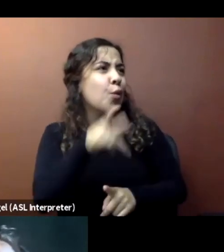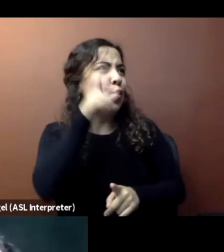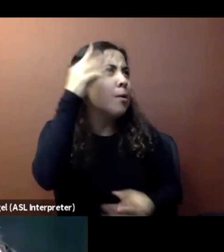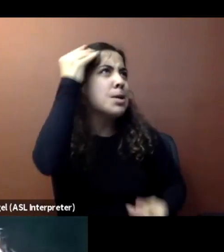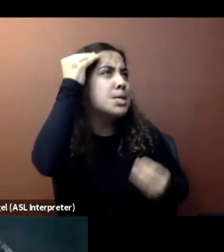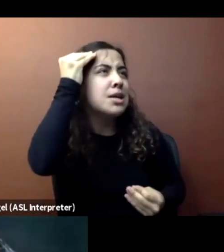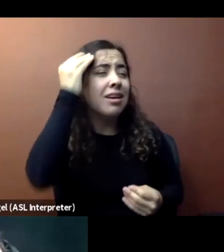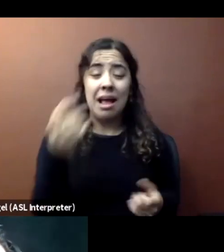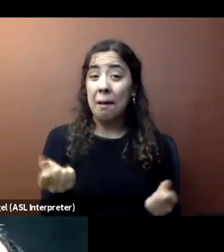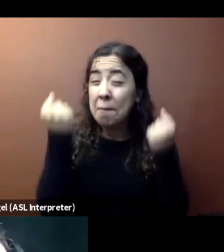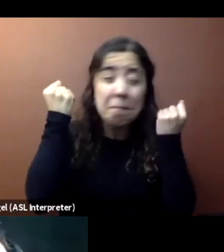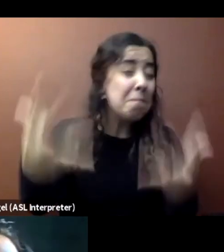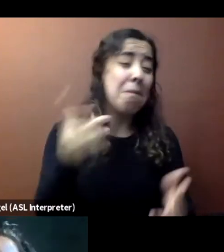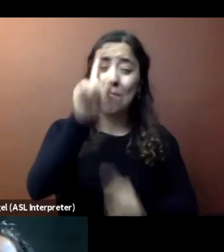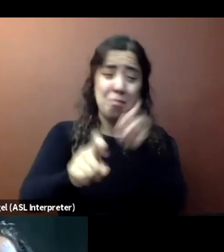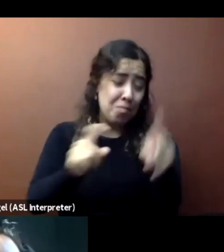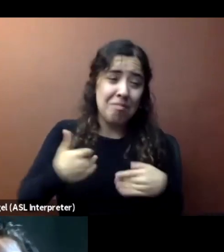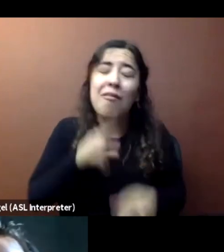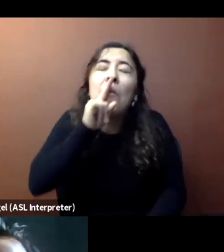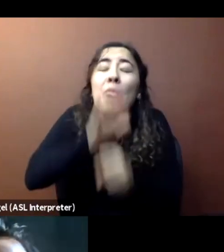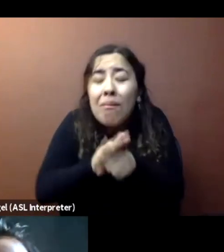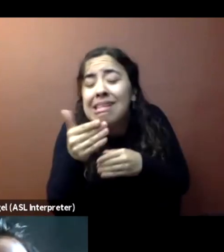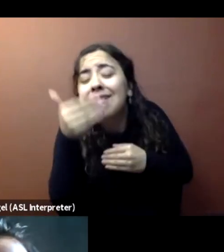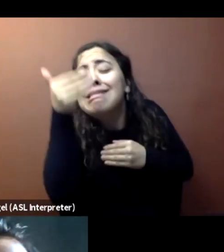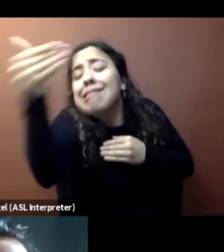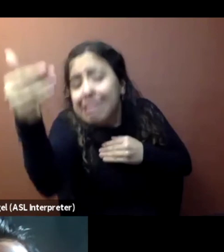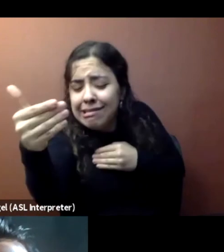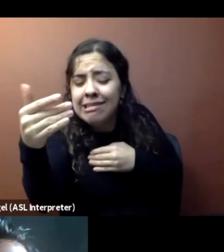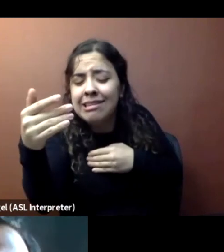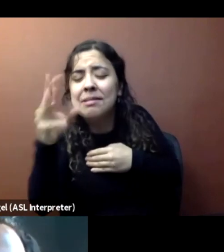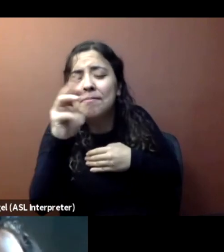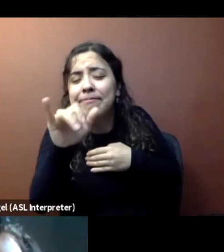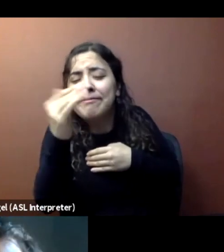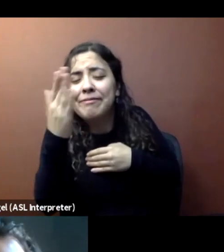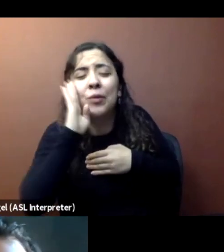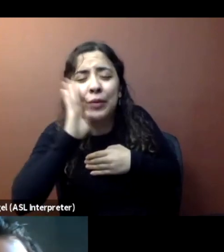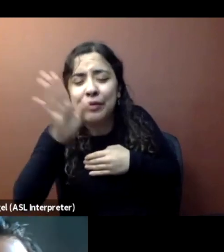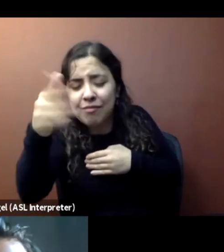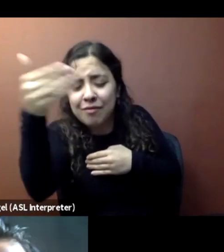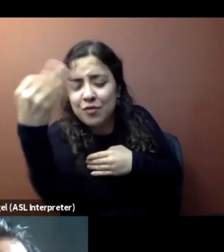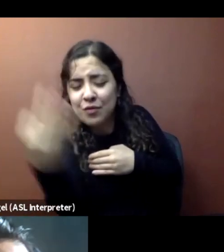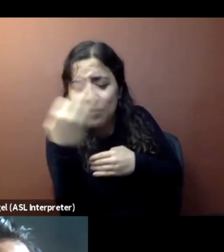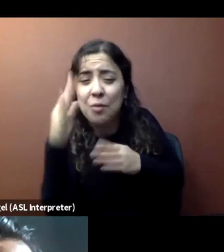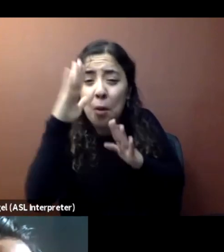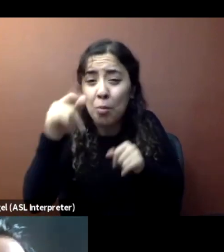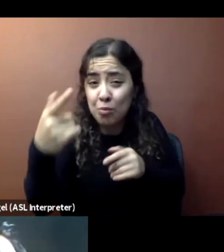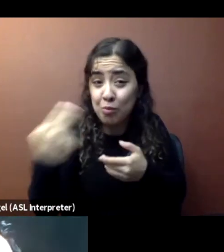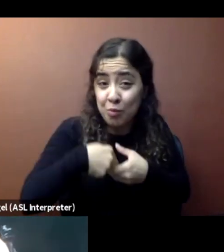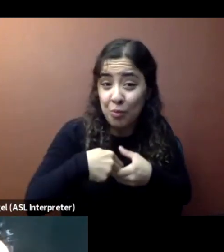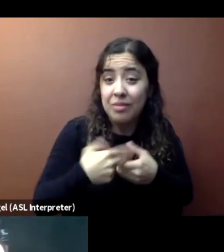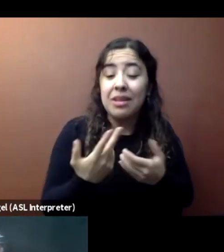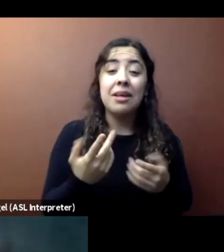so many questions, and I promise we'll get to some more of them in part 2 on Friday, which I hope everyone joins us for as well. Is